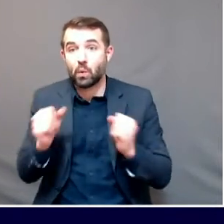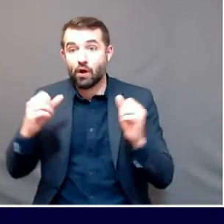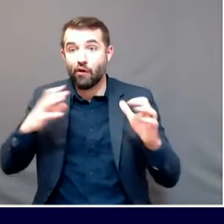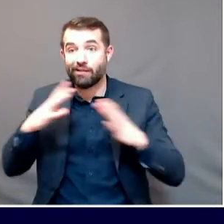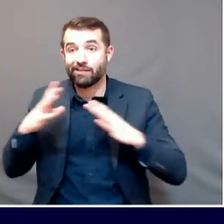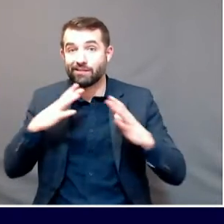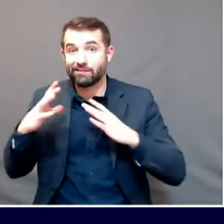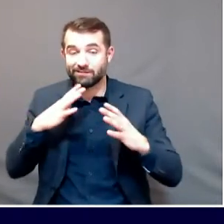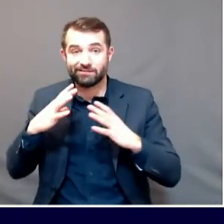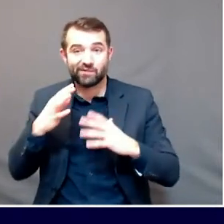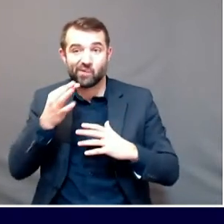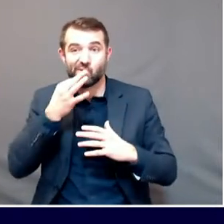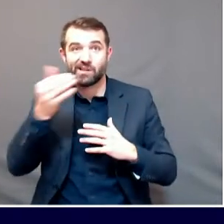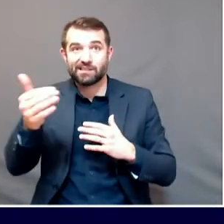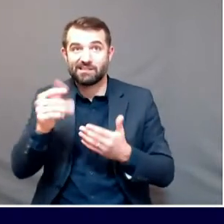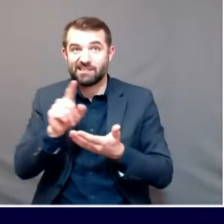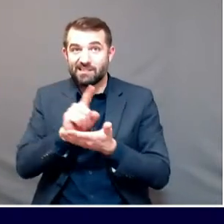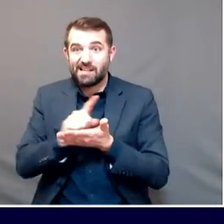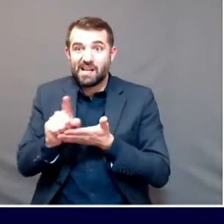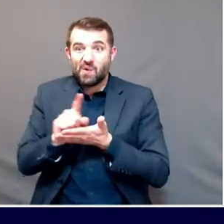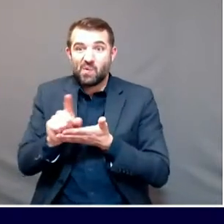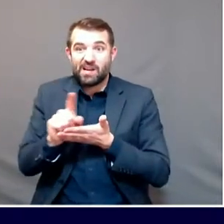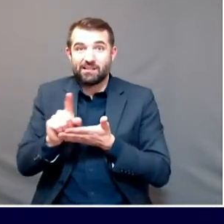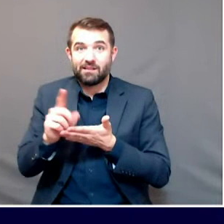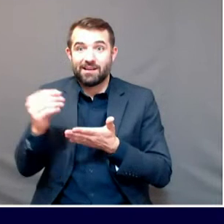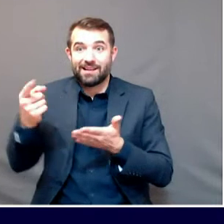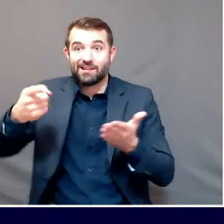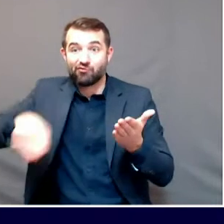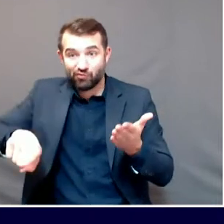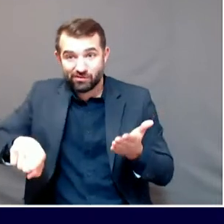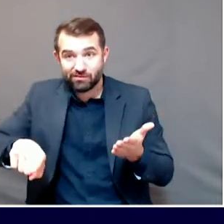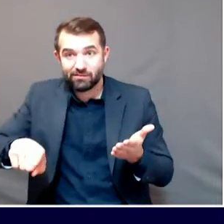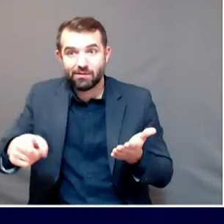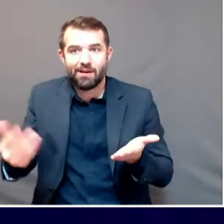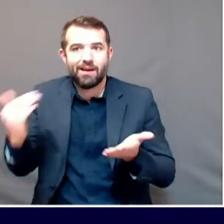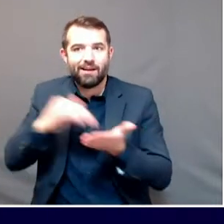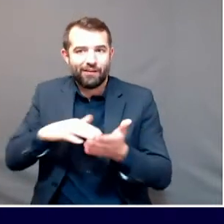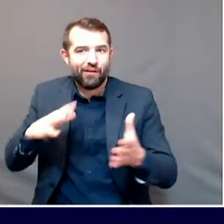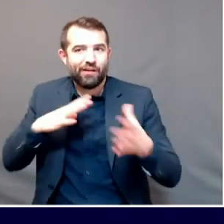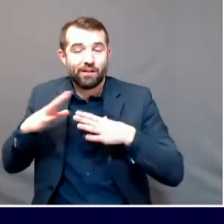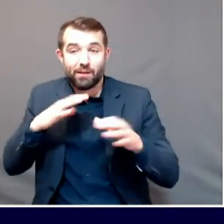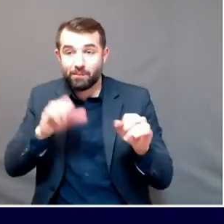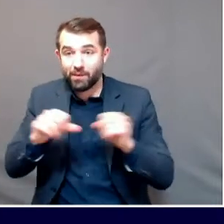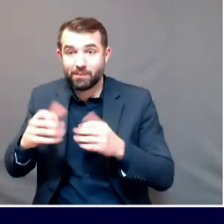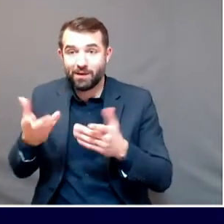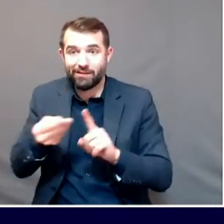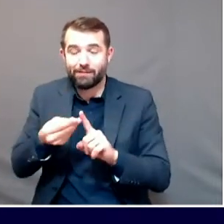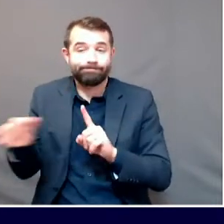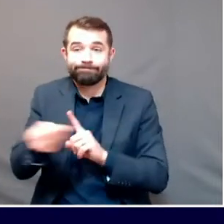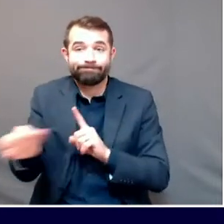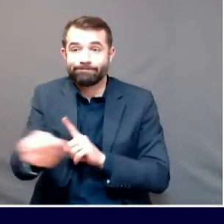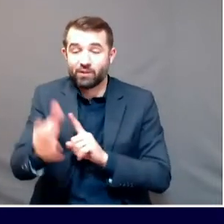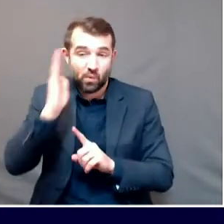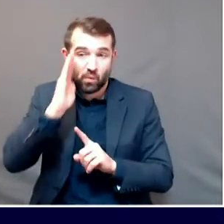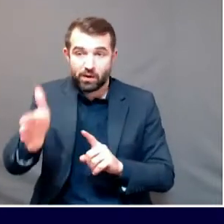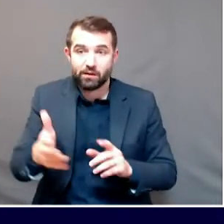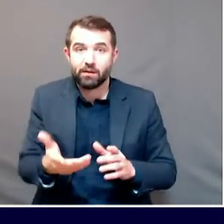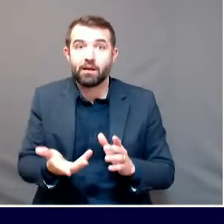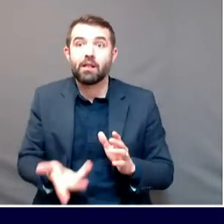that possibility for more transmission leading to more hospitalizations in the 10 or 12 days